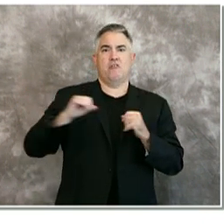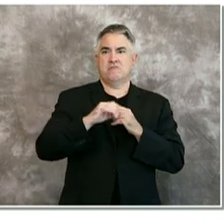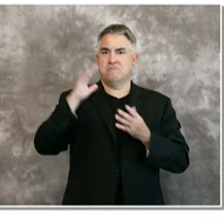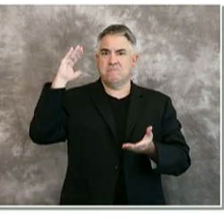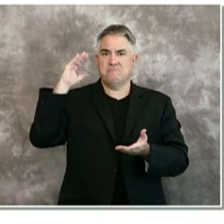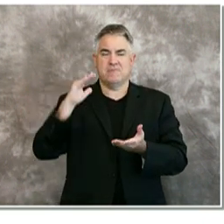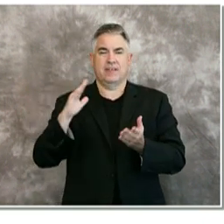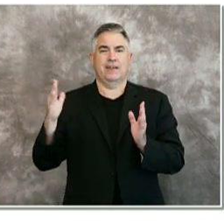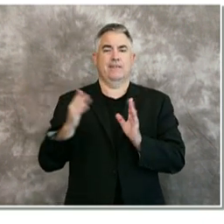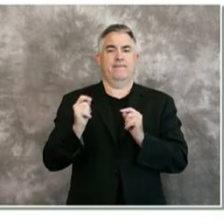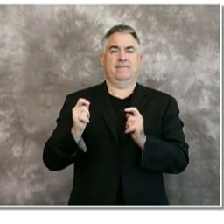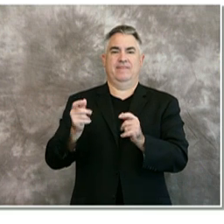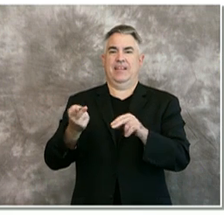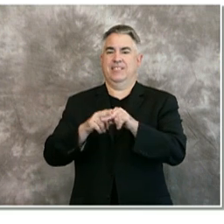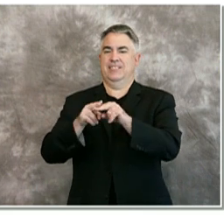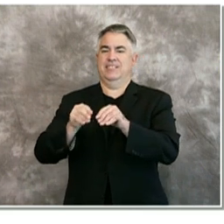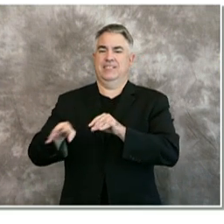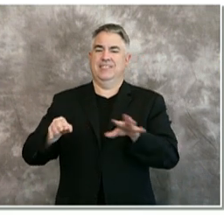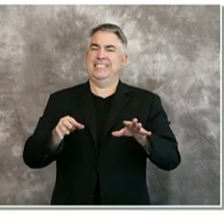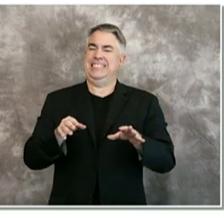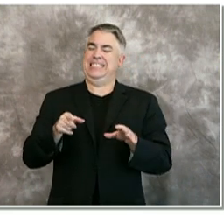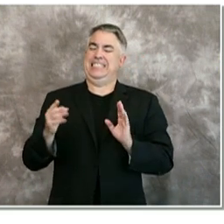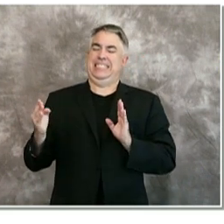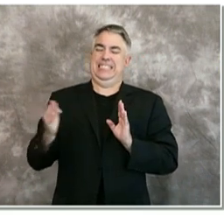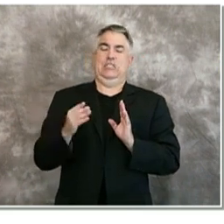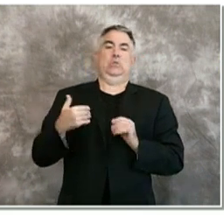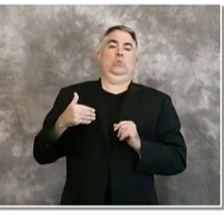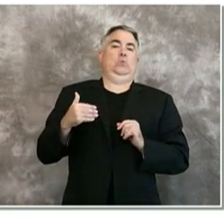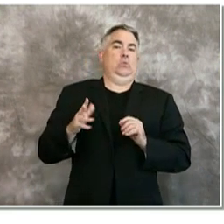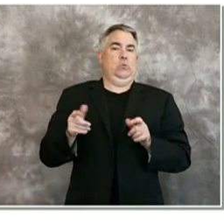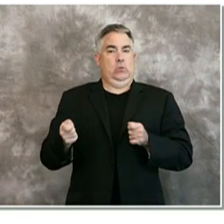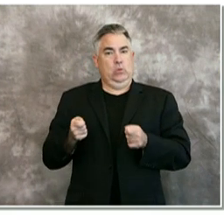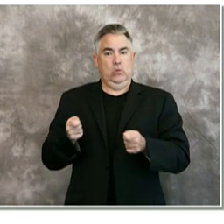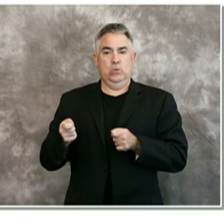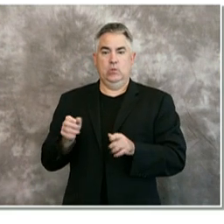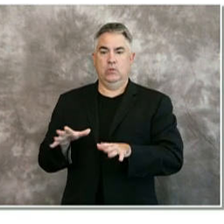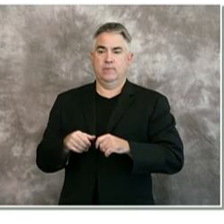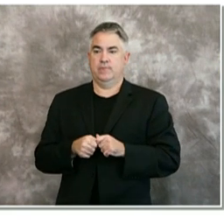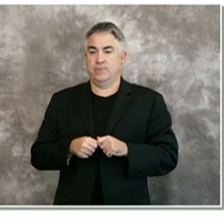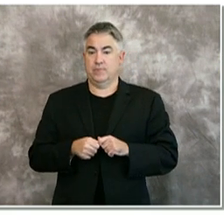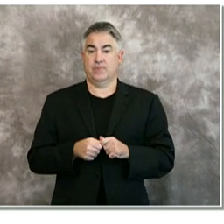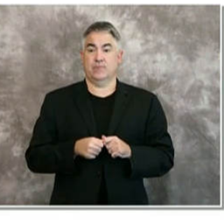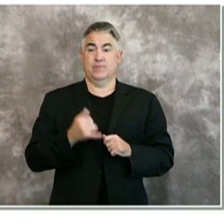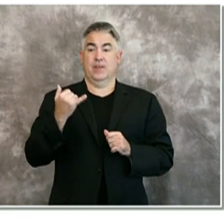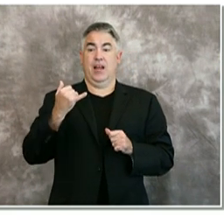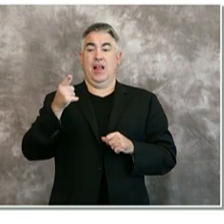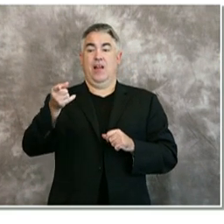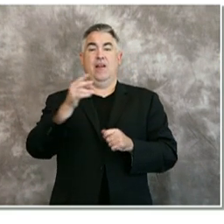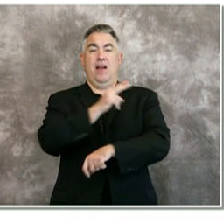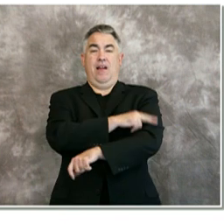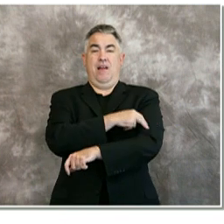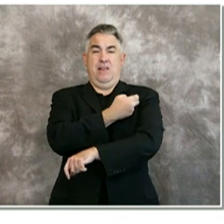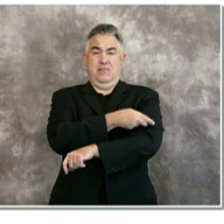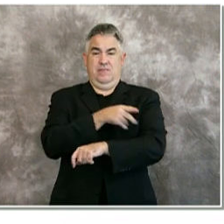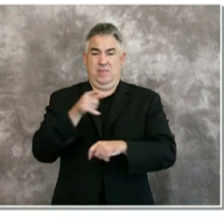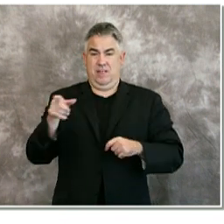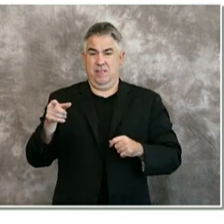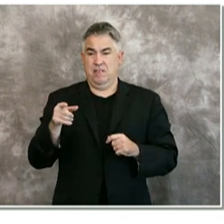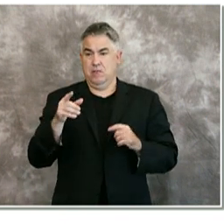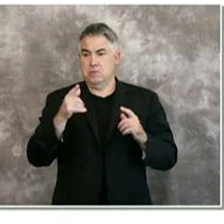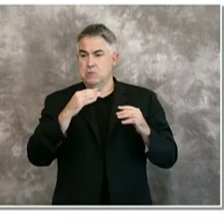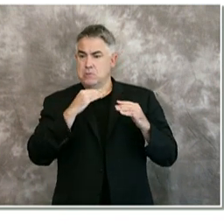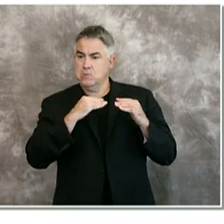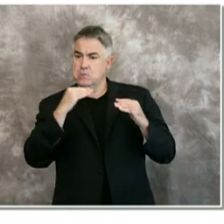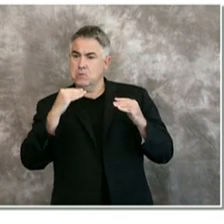than previously. Hospital daily census is basically unchanged. ICUs are up a little bit